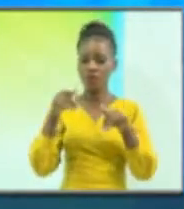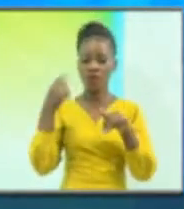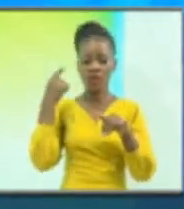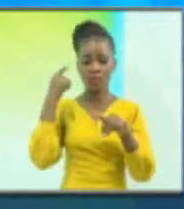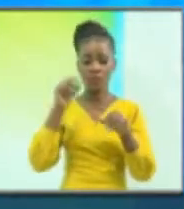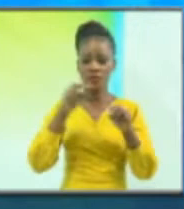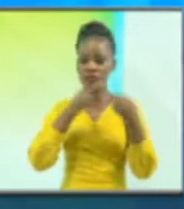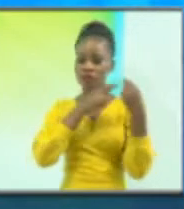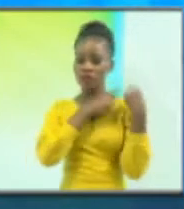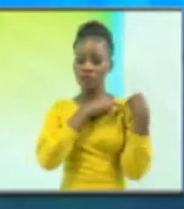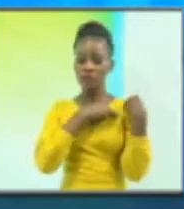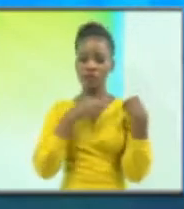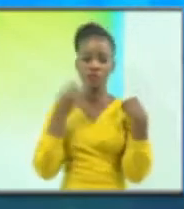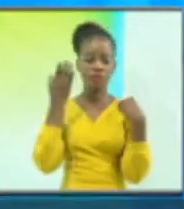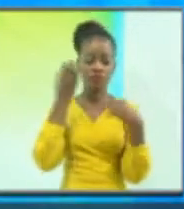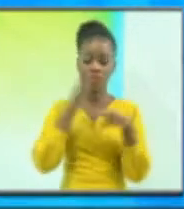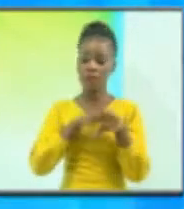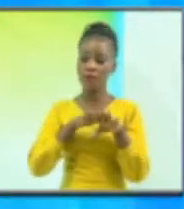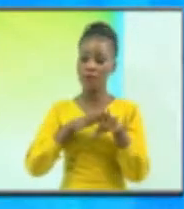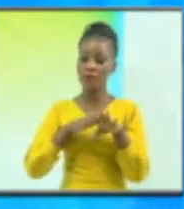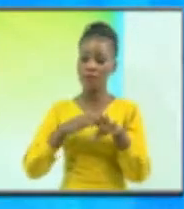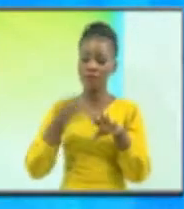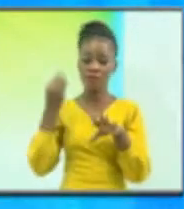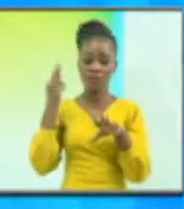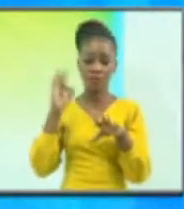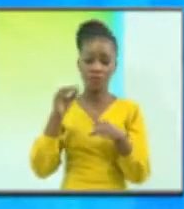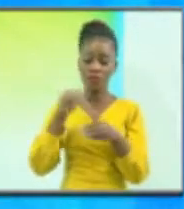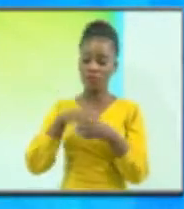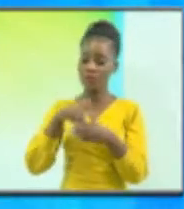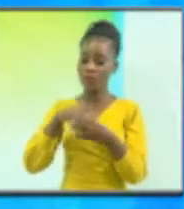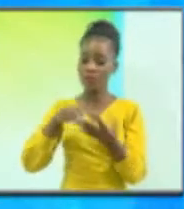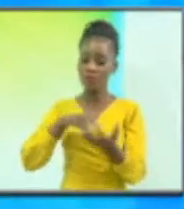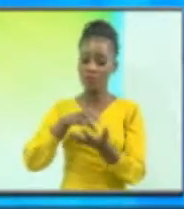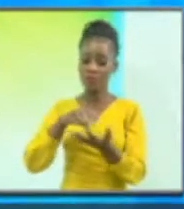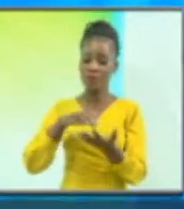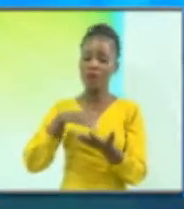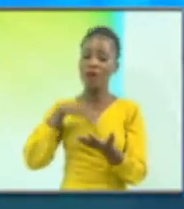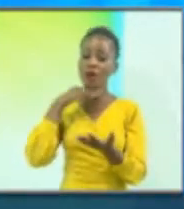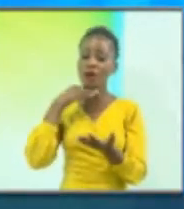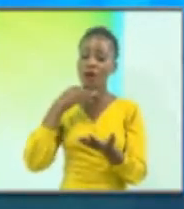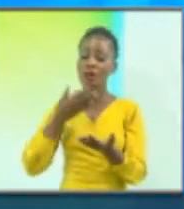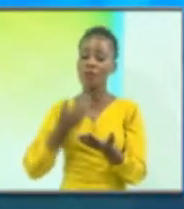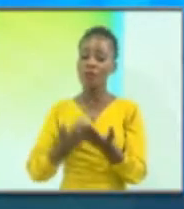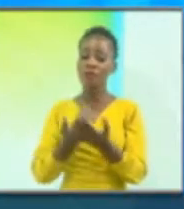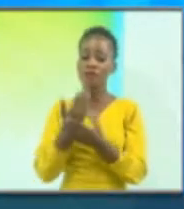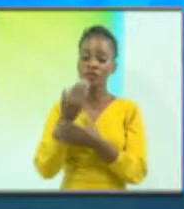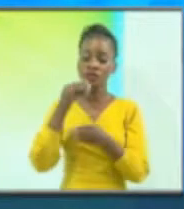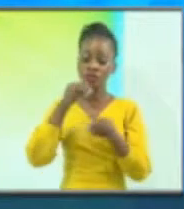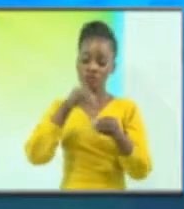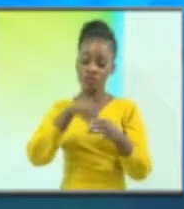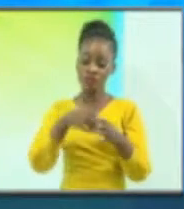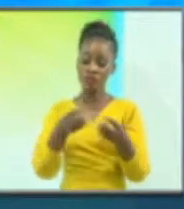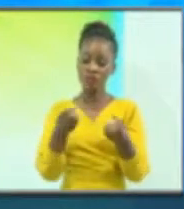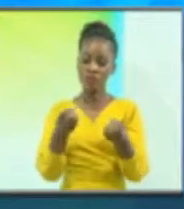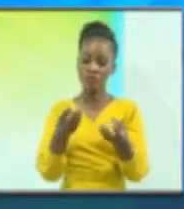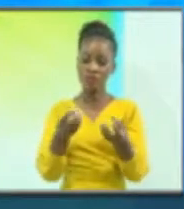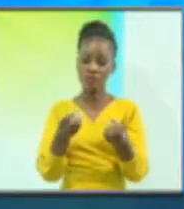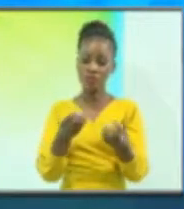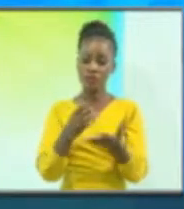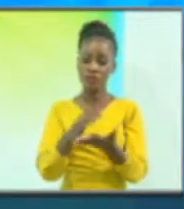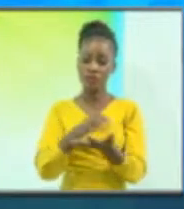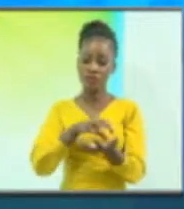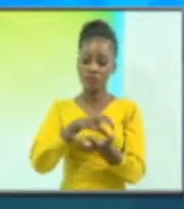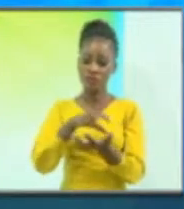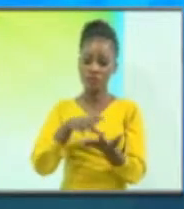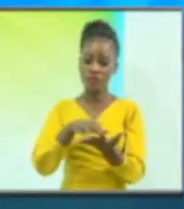possible. A skincare product can be called organic if its ingredients are certified to have grown on soil that had no mechanical